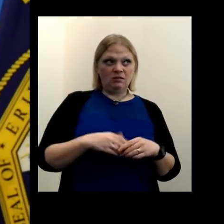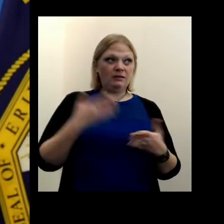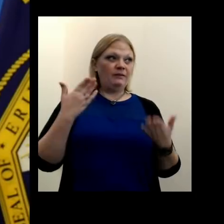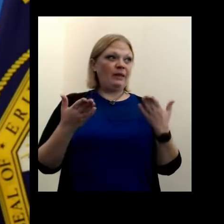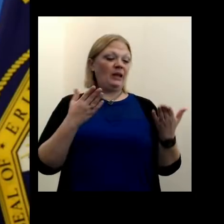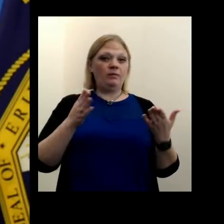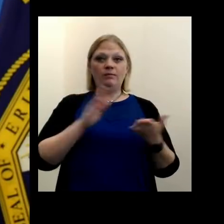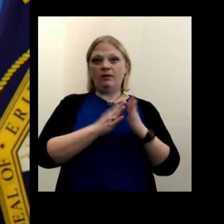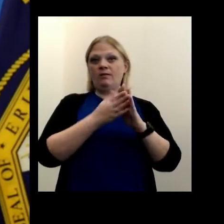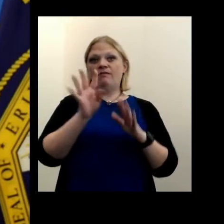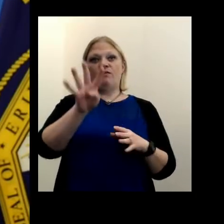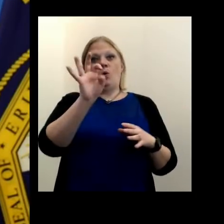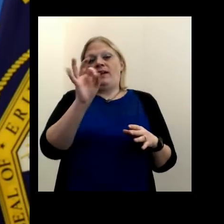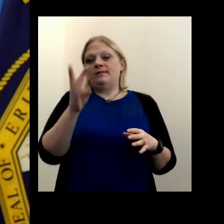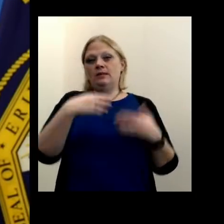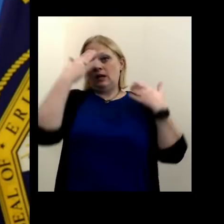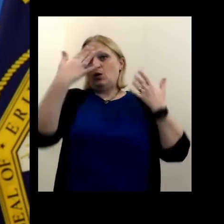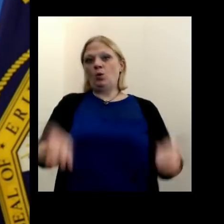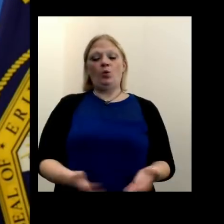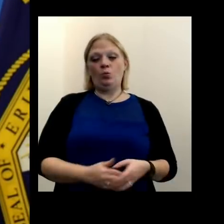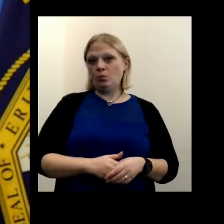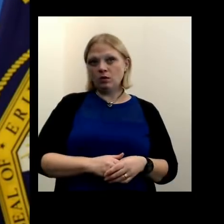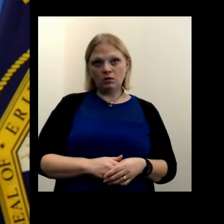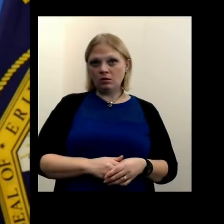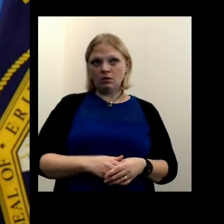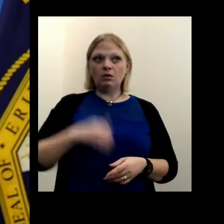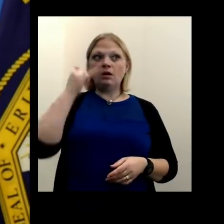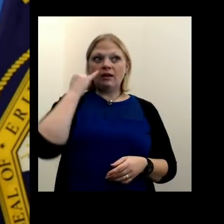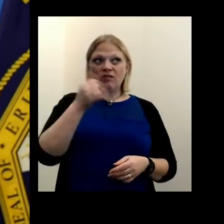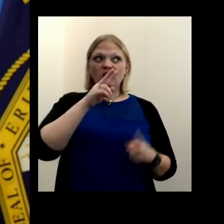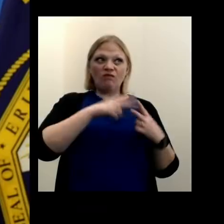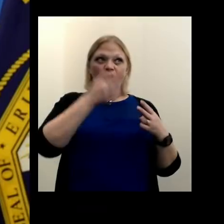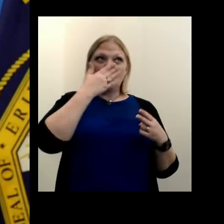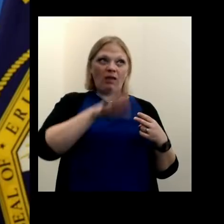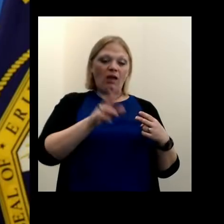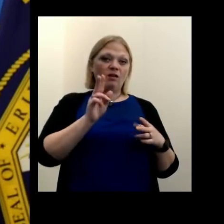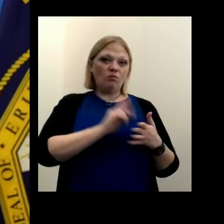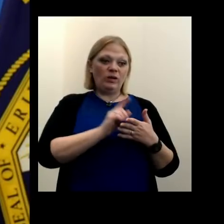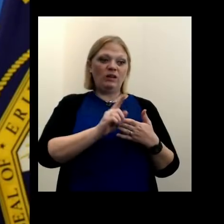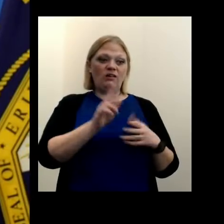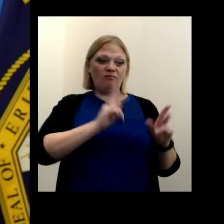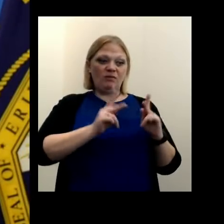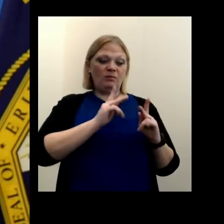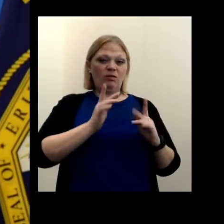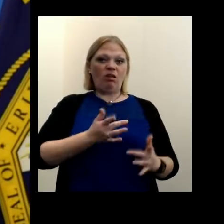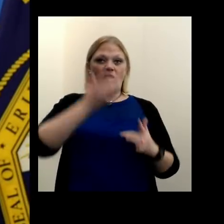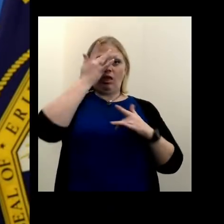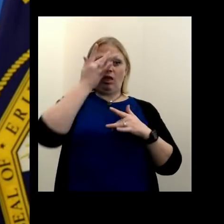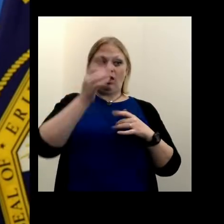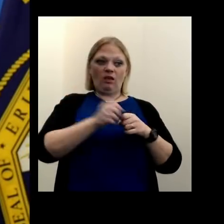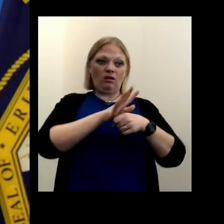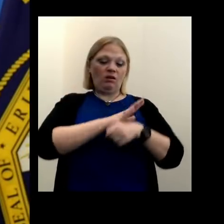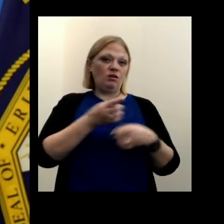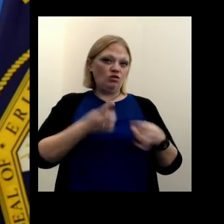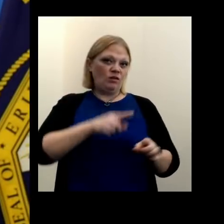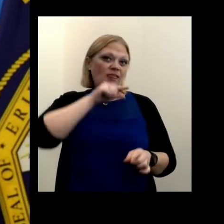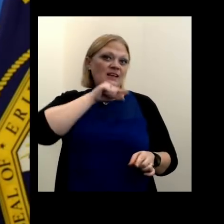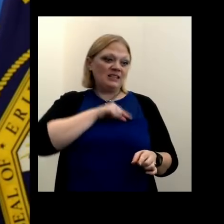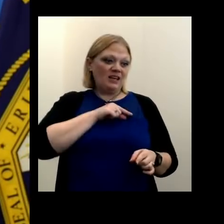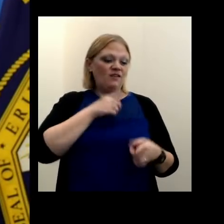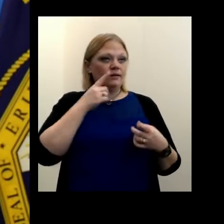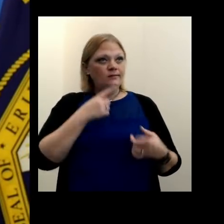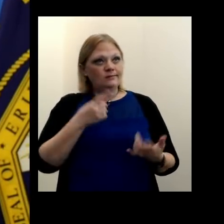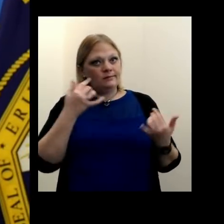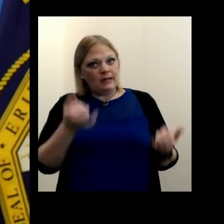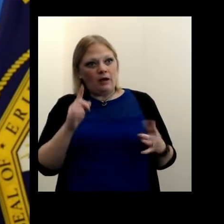be 496 for all I know. If we have a very bad week of individuals who caught COVID-19 during Thanksgiving finally having to go to the